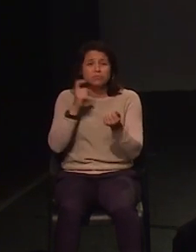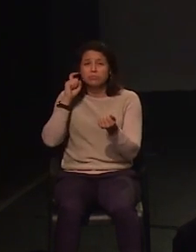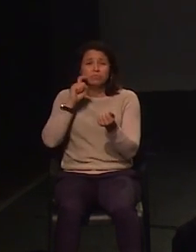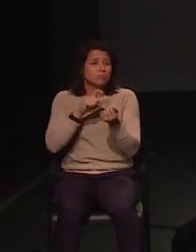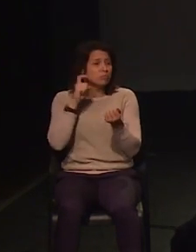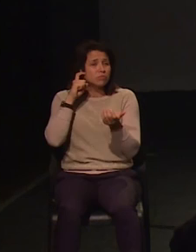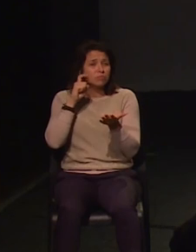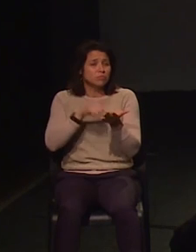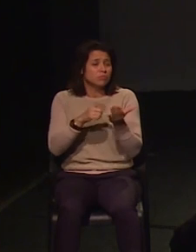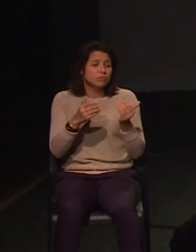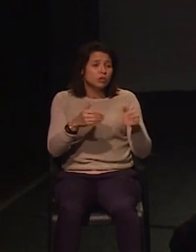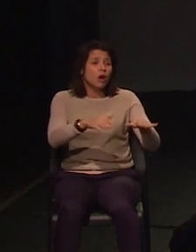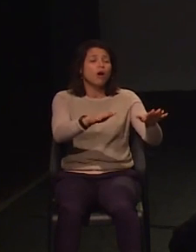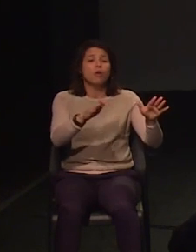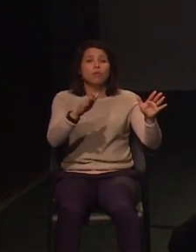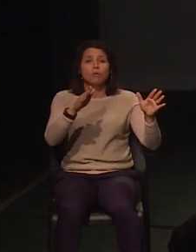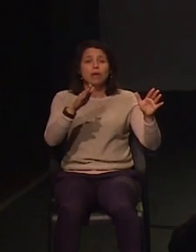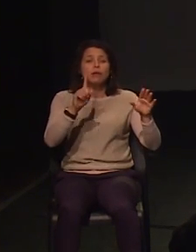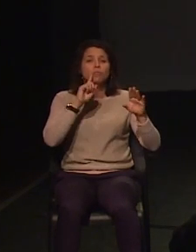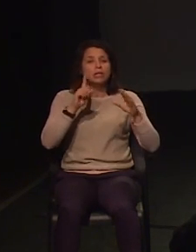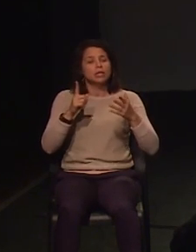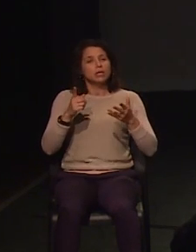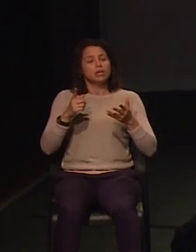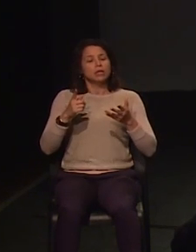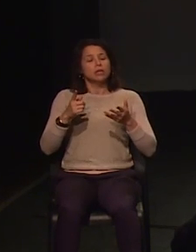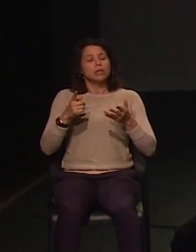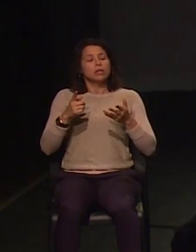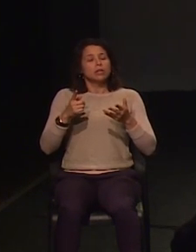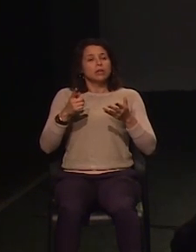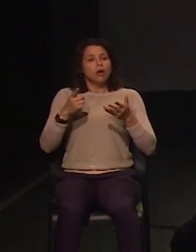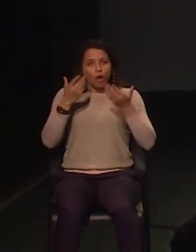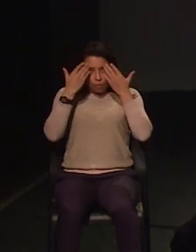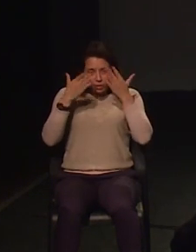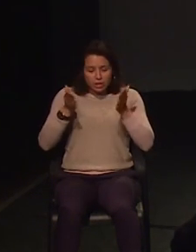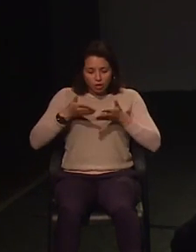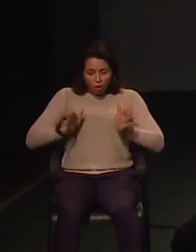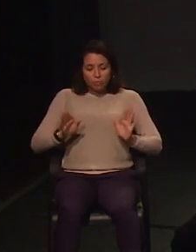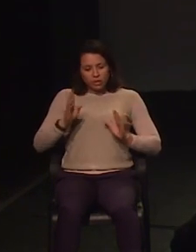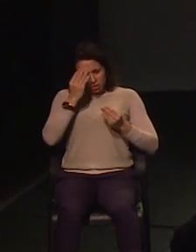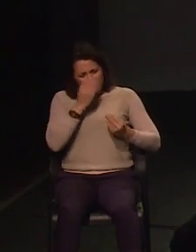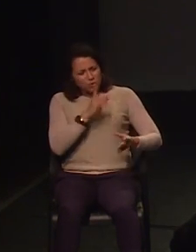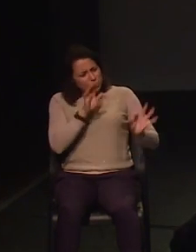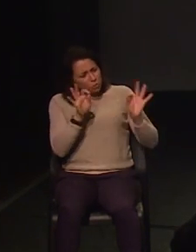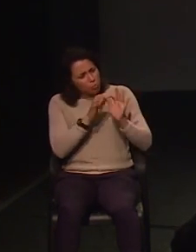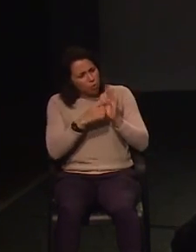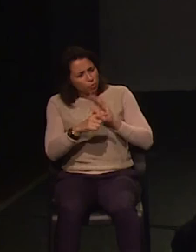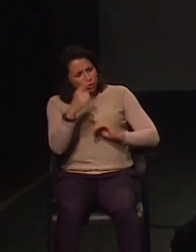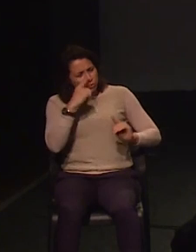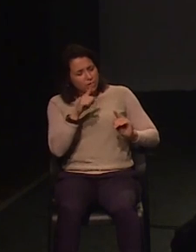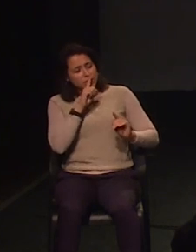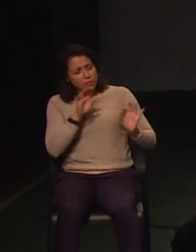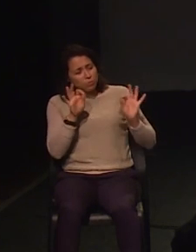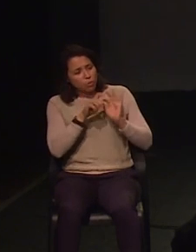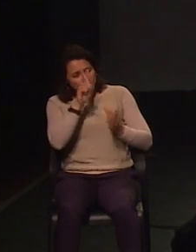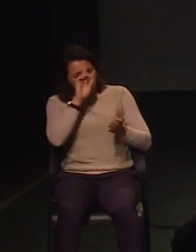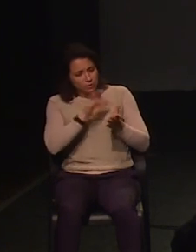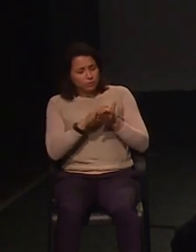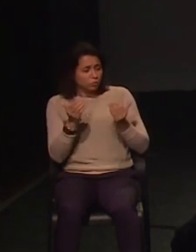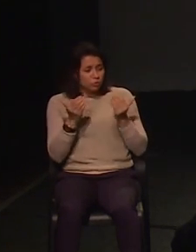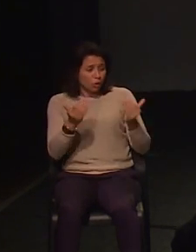just that opening the door to the self and saying, it's important what you think and it's important what you believe. So just go do